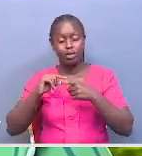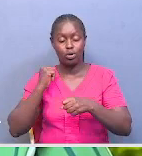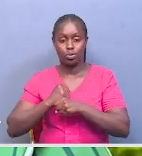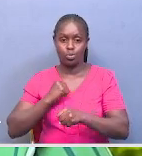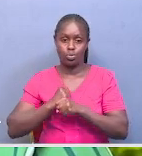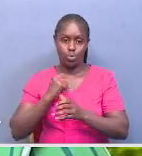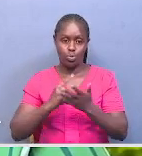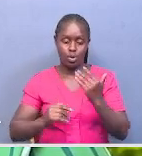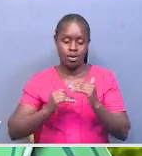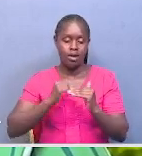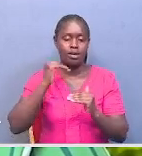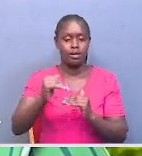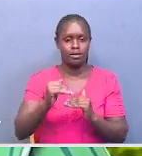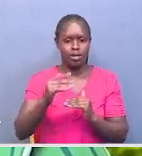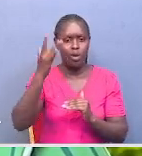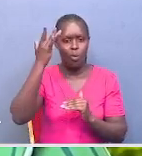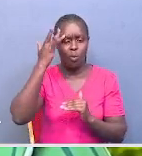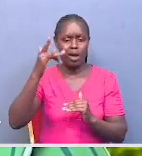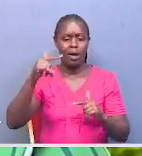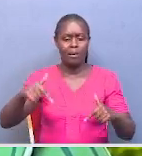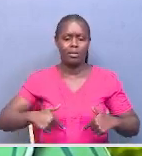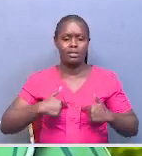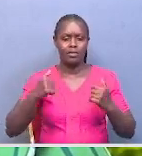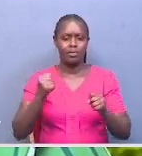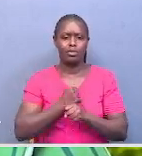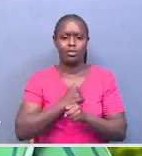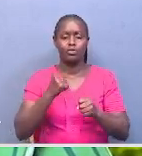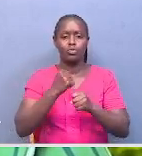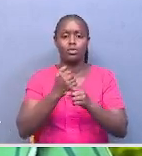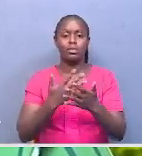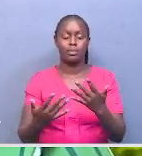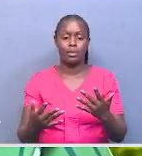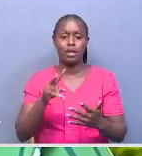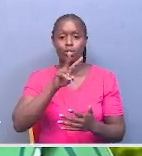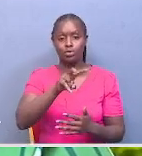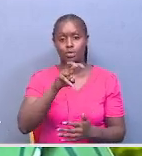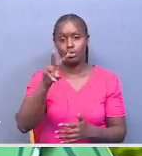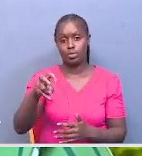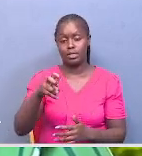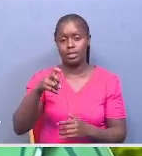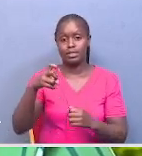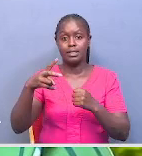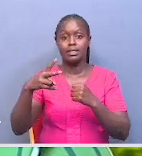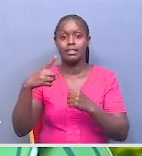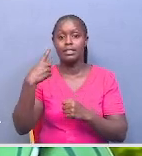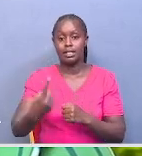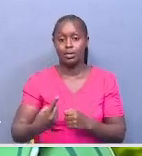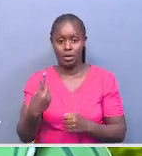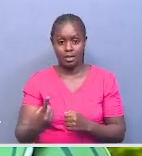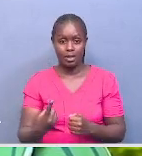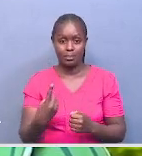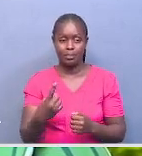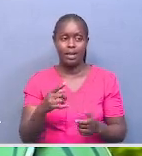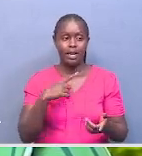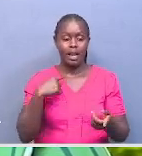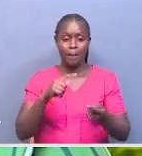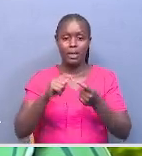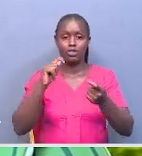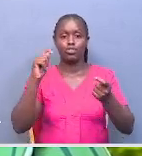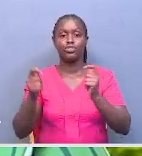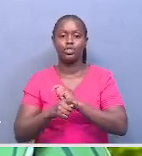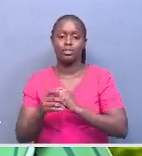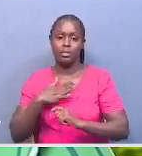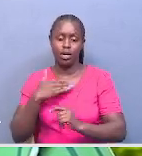because I could not manage. So in 2020 January, that's when I went to change my children to